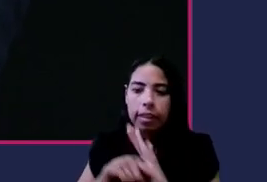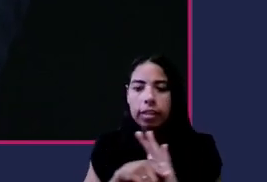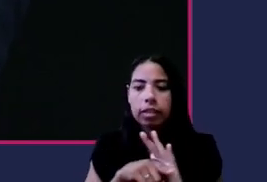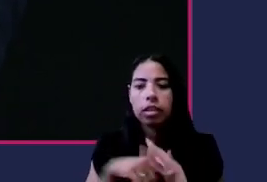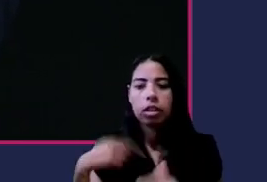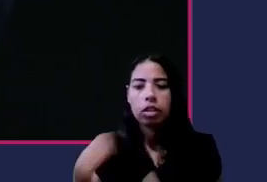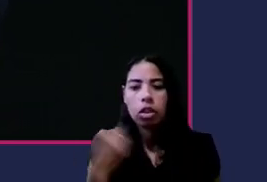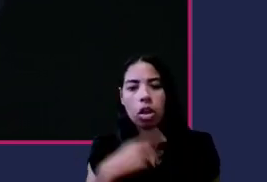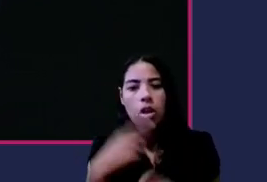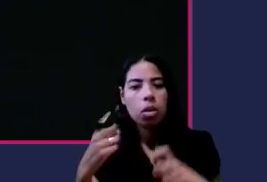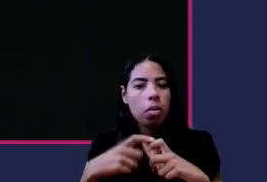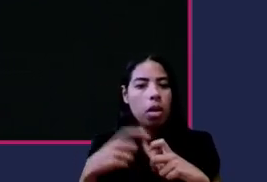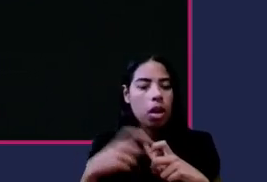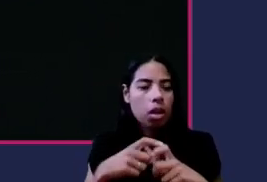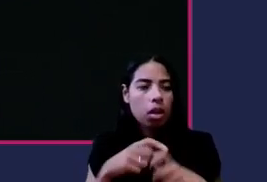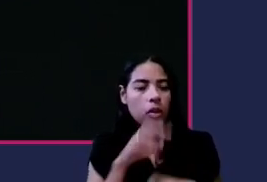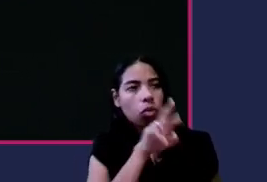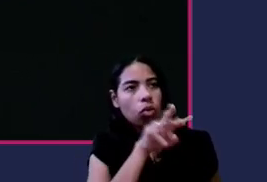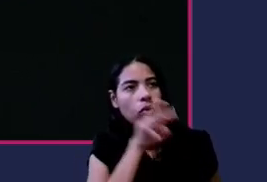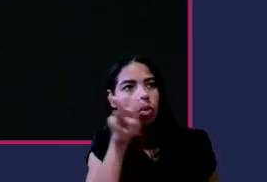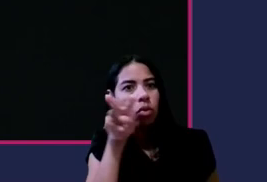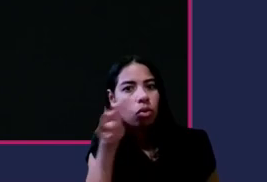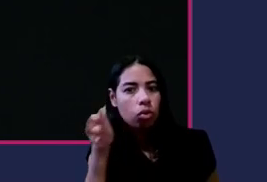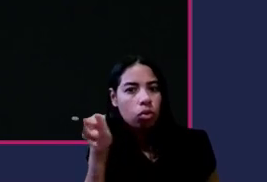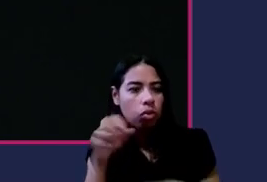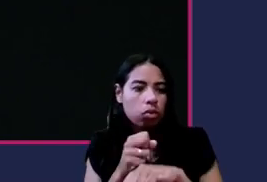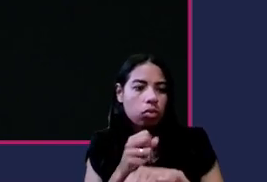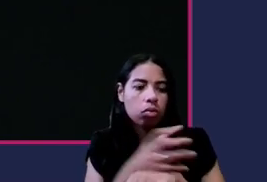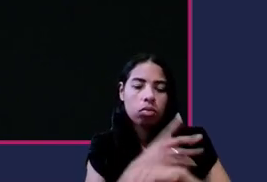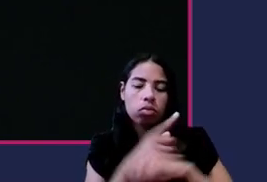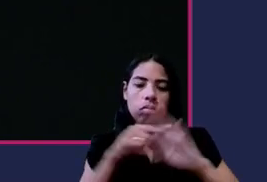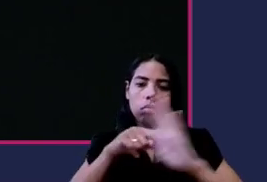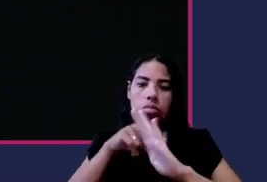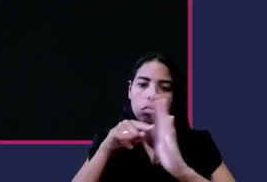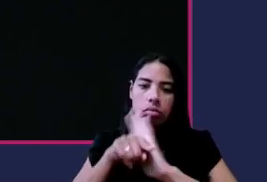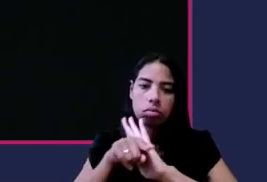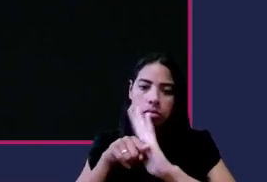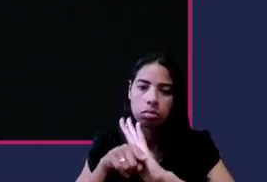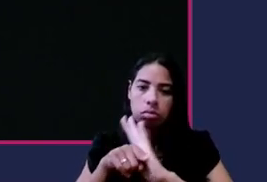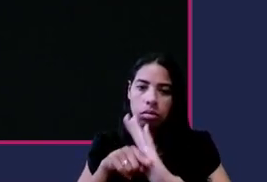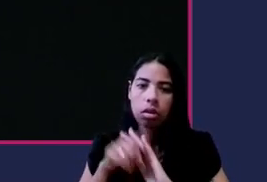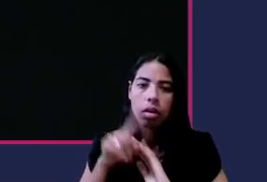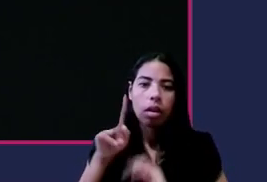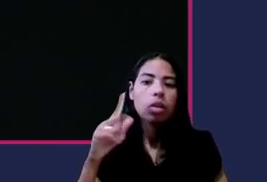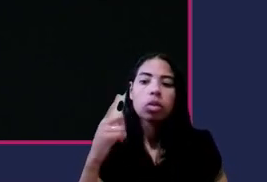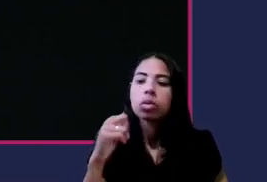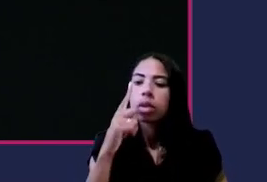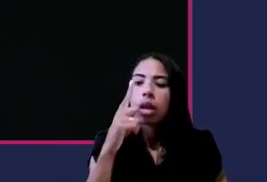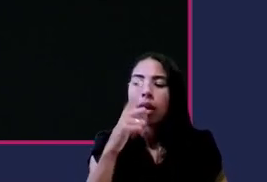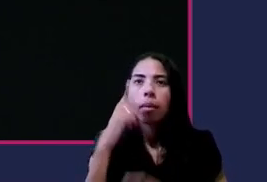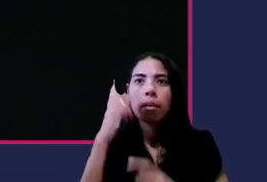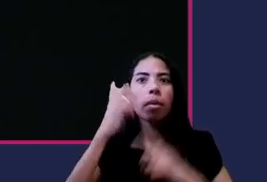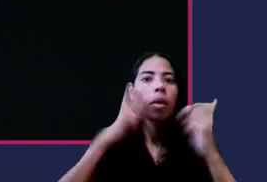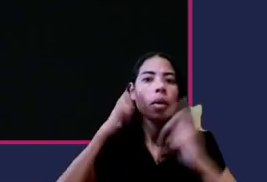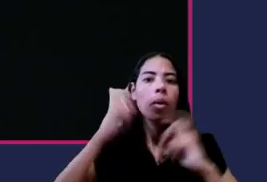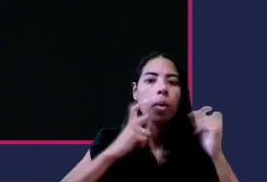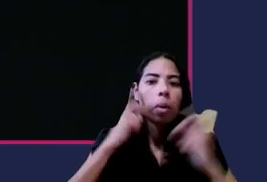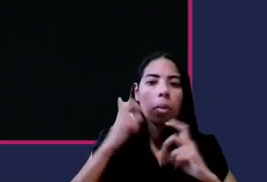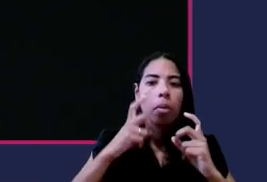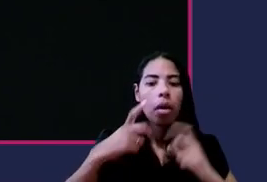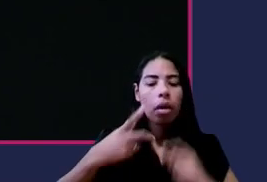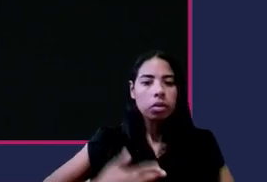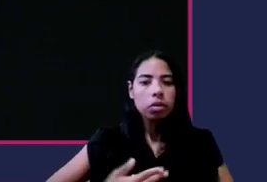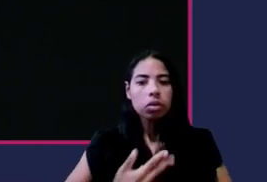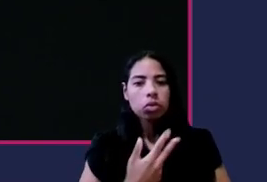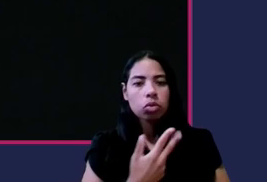by the research there. As doctors, we're fascinated by research. And they're not concerned